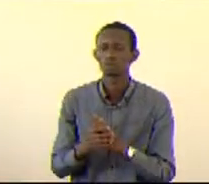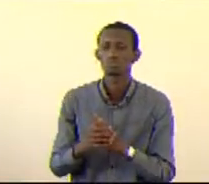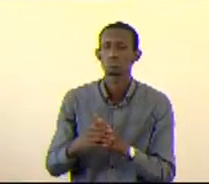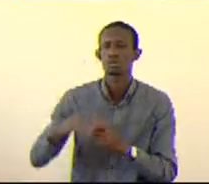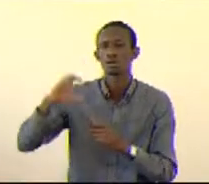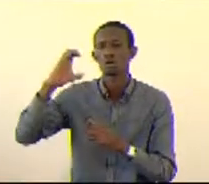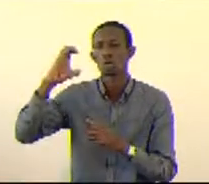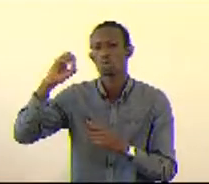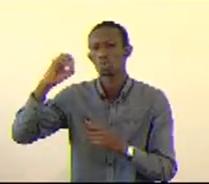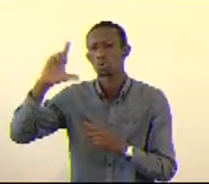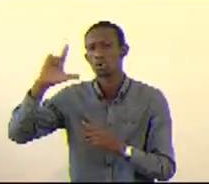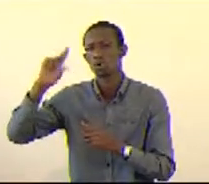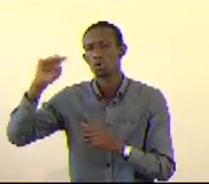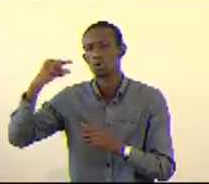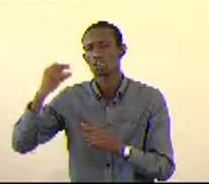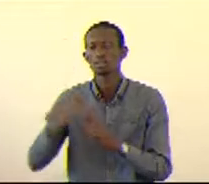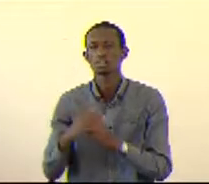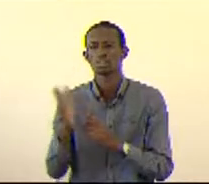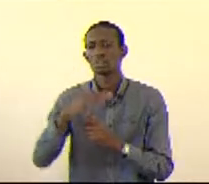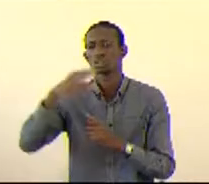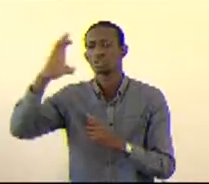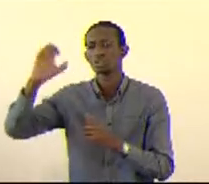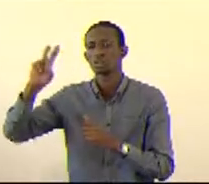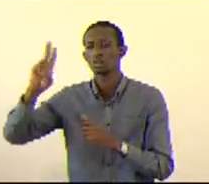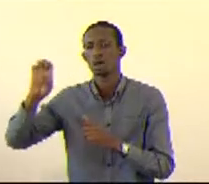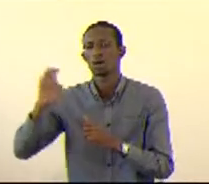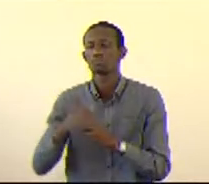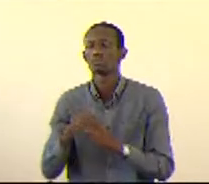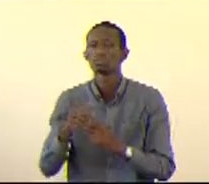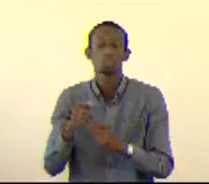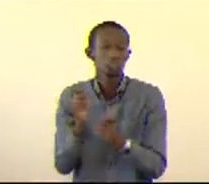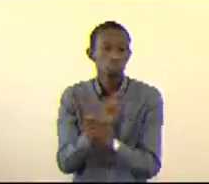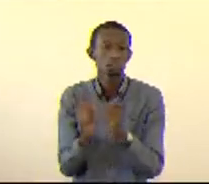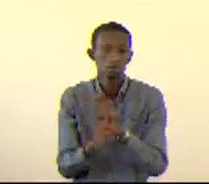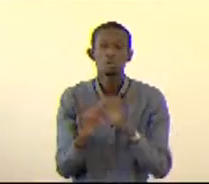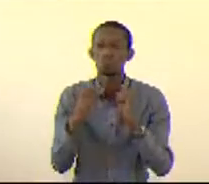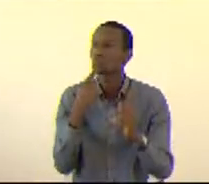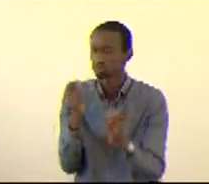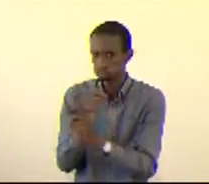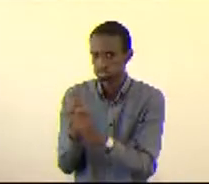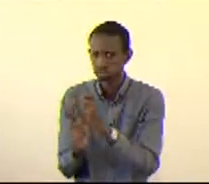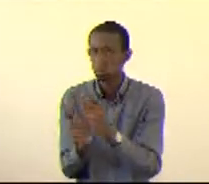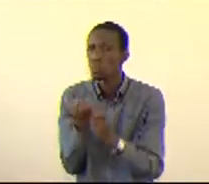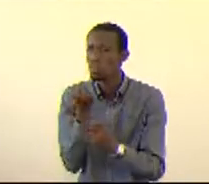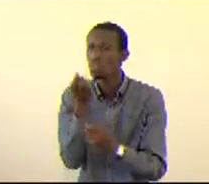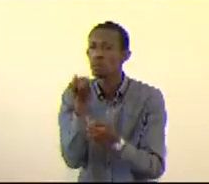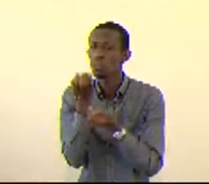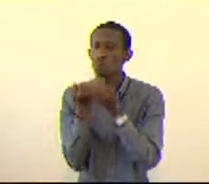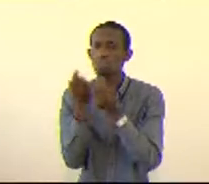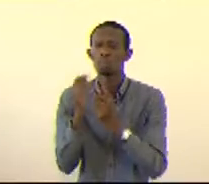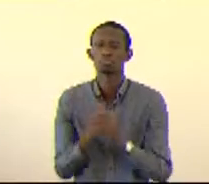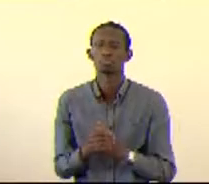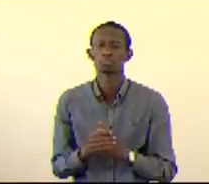this. You move like this as you reduce the temperature. But then the shape won't be like this. The gradient won't